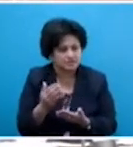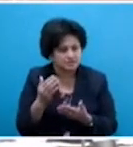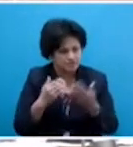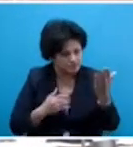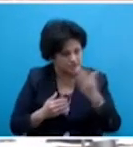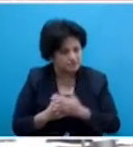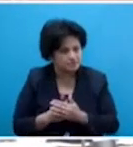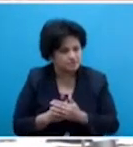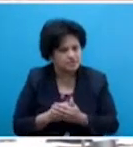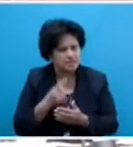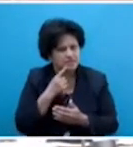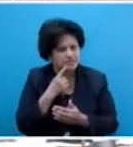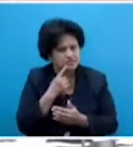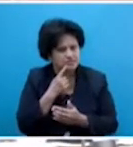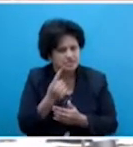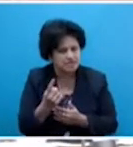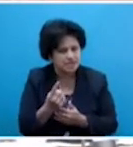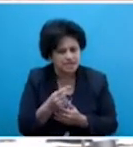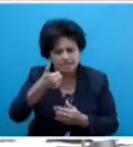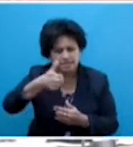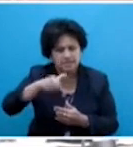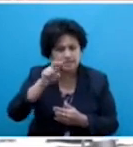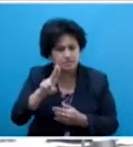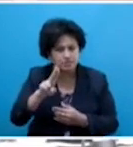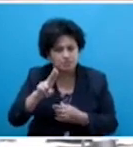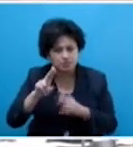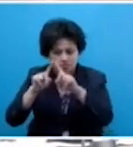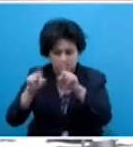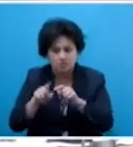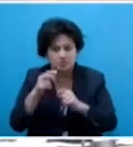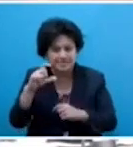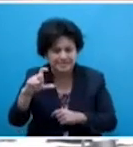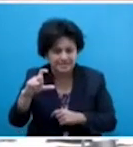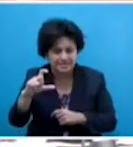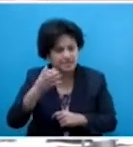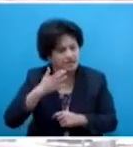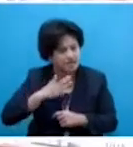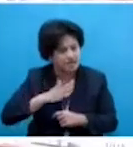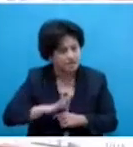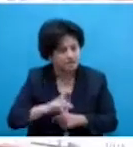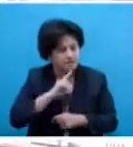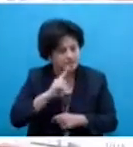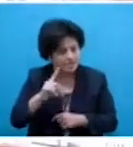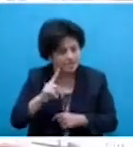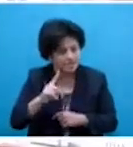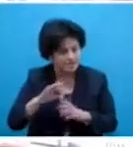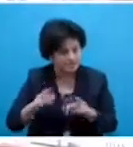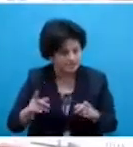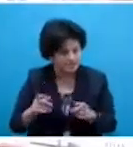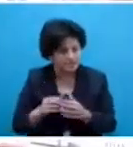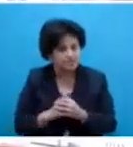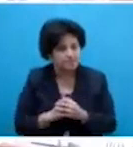forced me to do so on point of order 62C. And I have to say something on this, Honourable Speaker, if